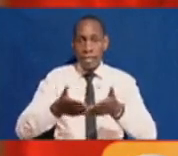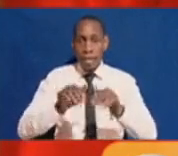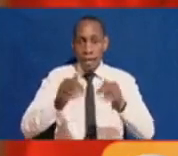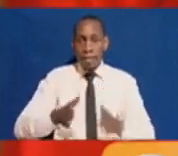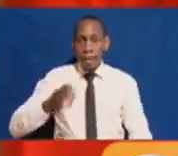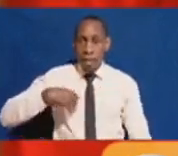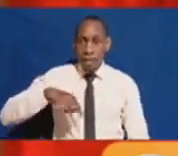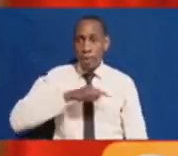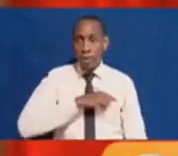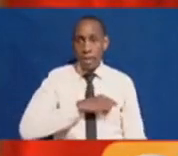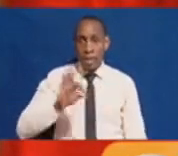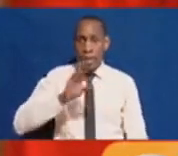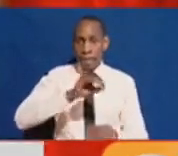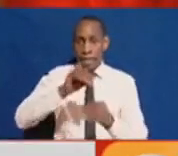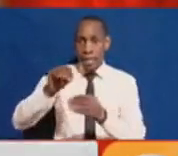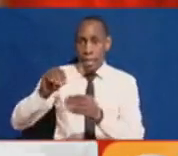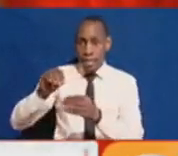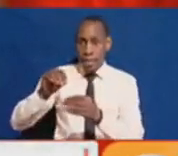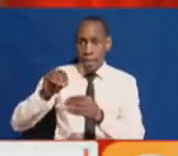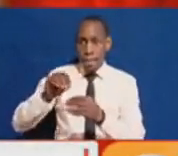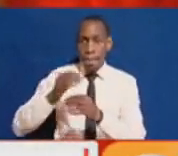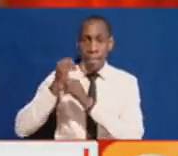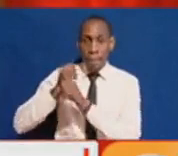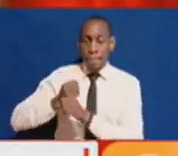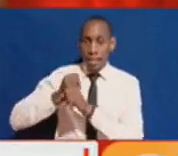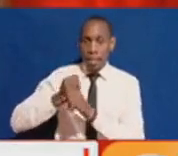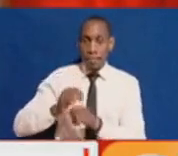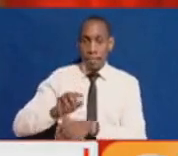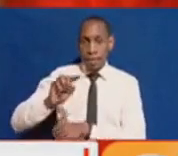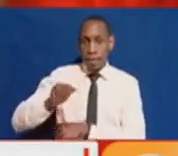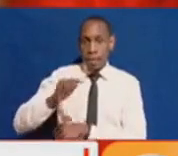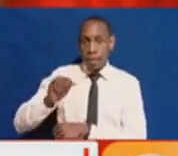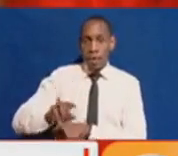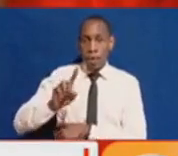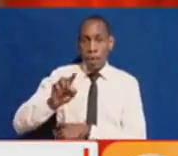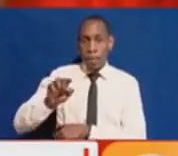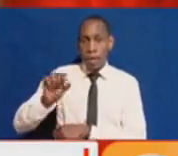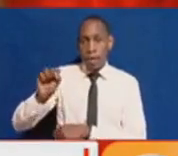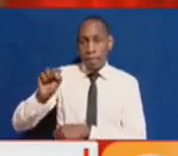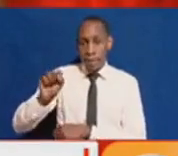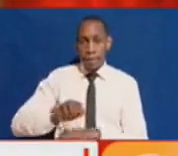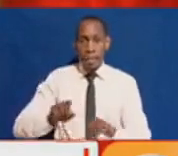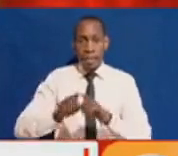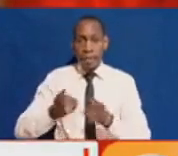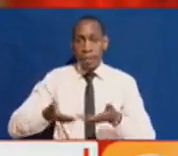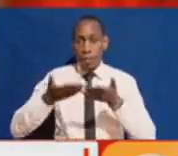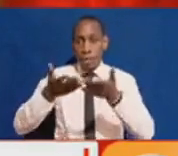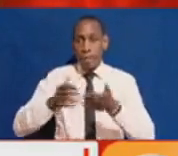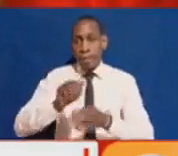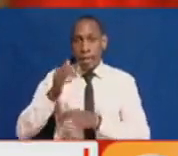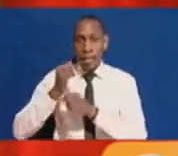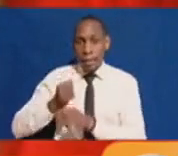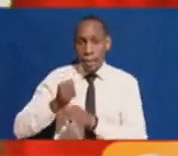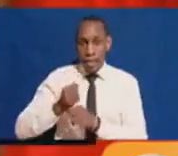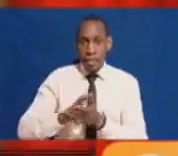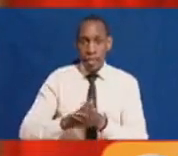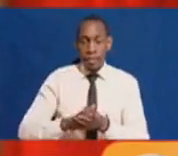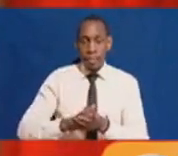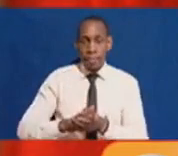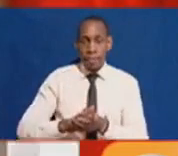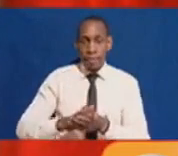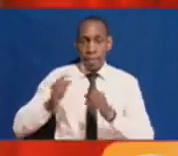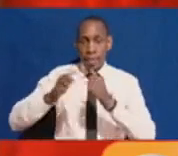wetu mbolea magunia 1.5 million na tunawapatia ingine magunia